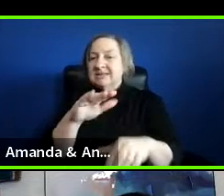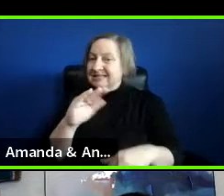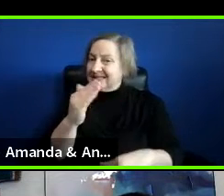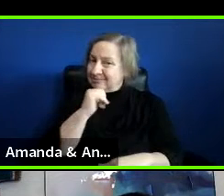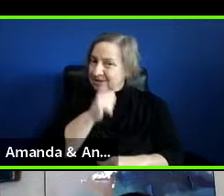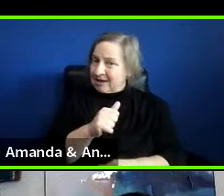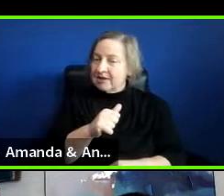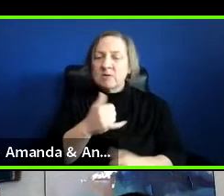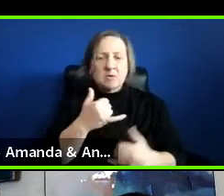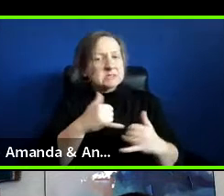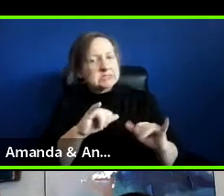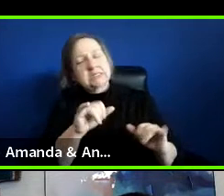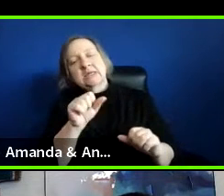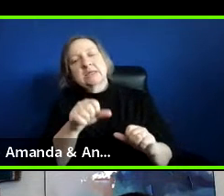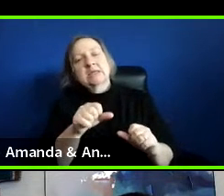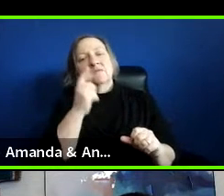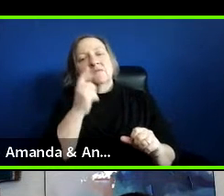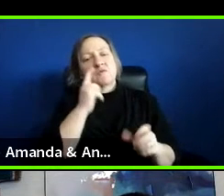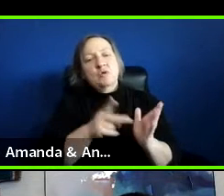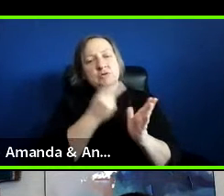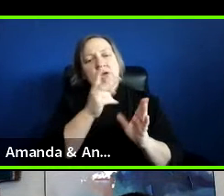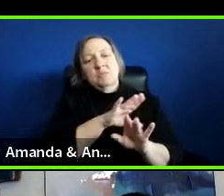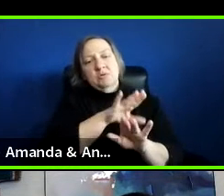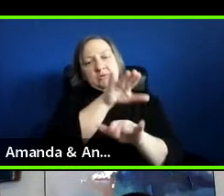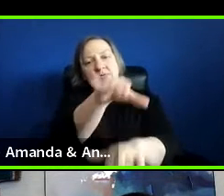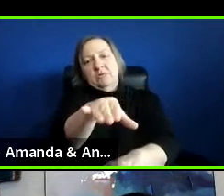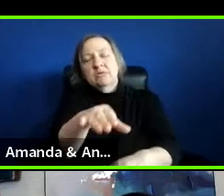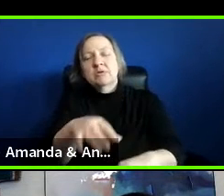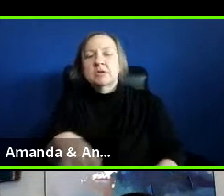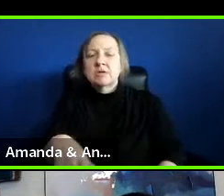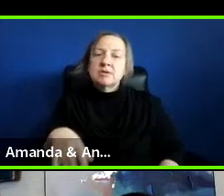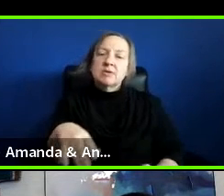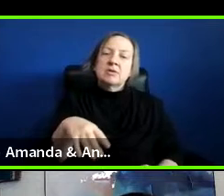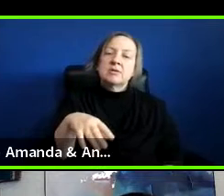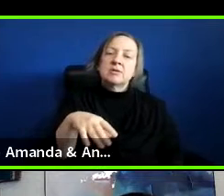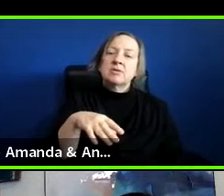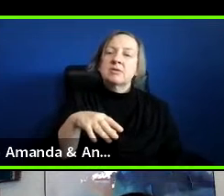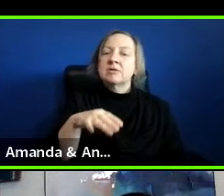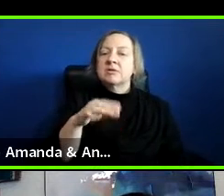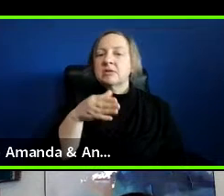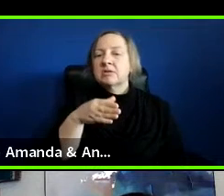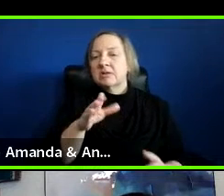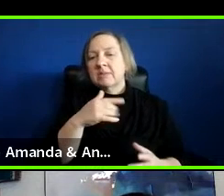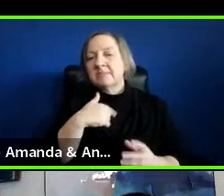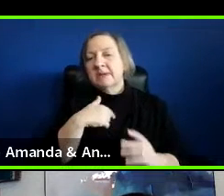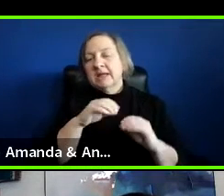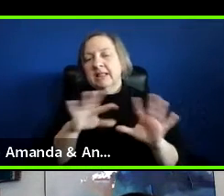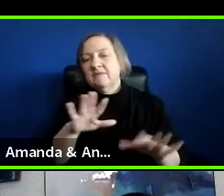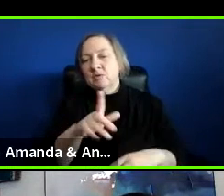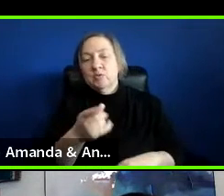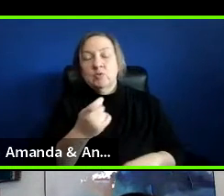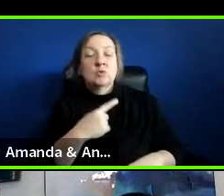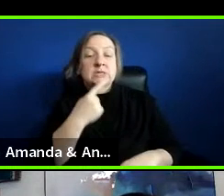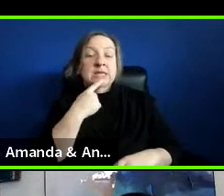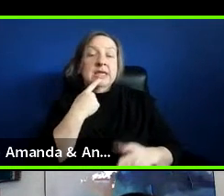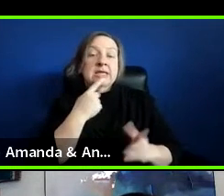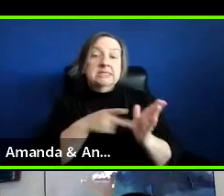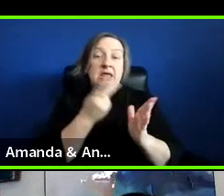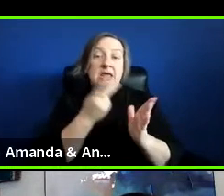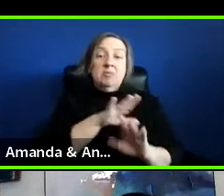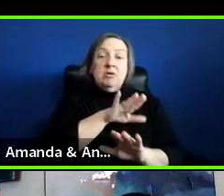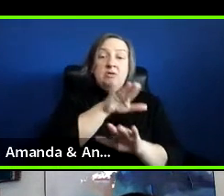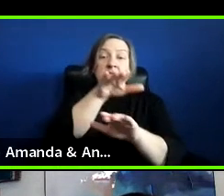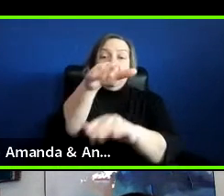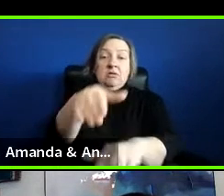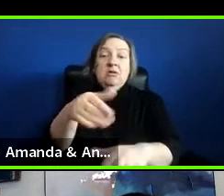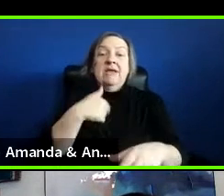It is still in the plan for the double deck. So I'm trying, let me clarify the question. So you're saying with the double deck, we'll have the